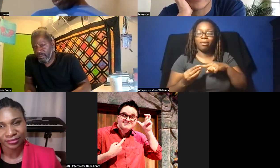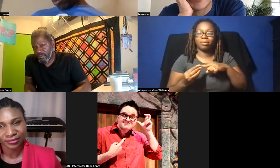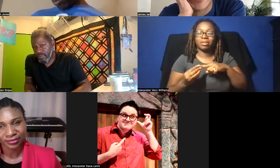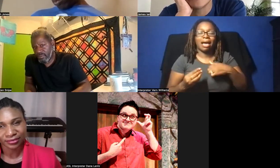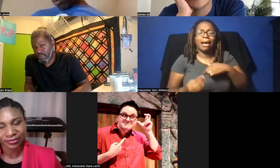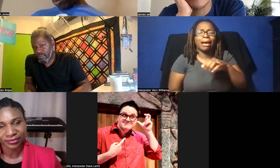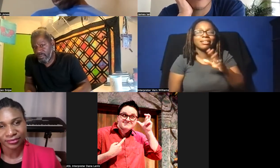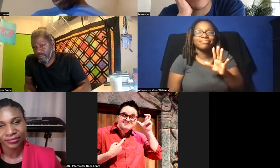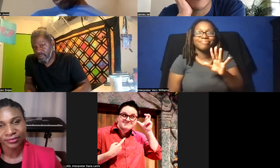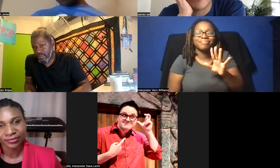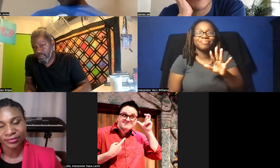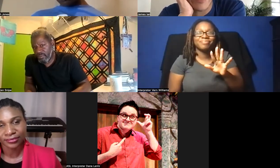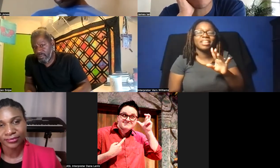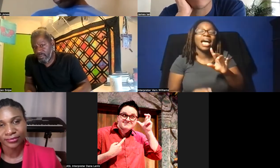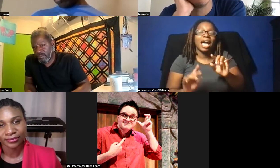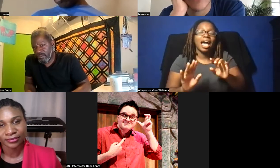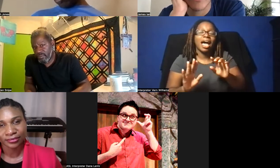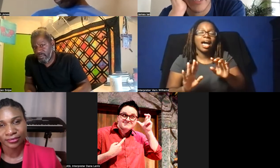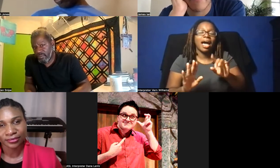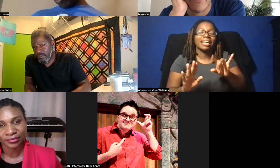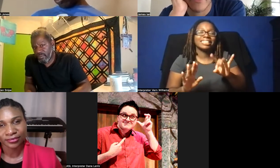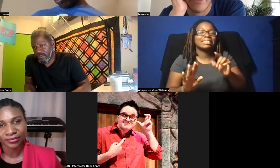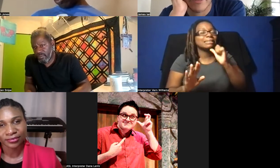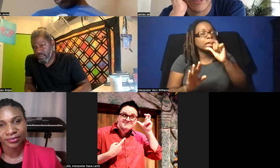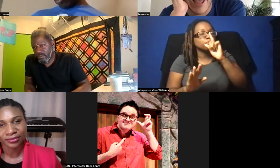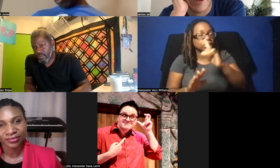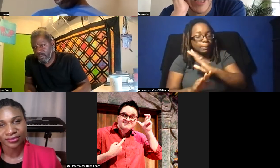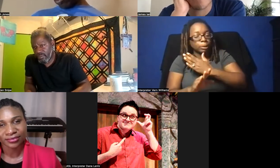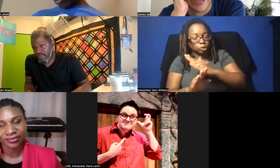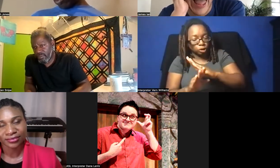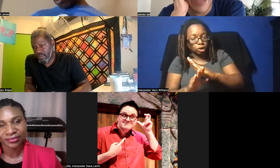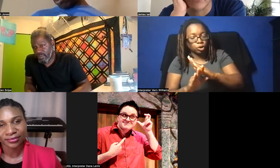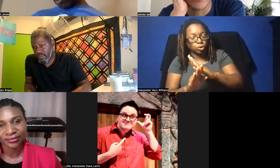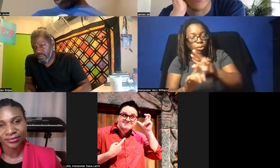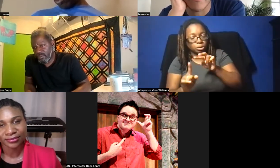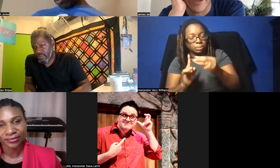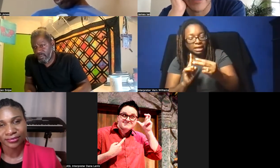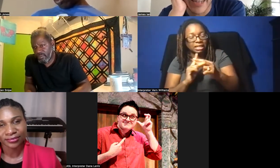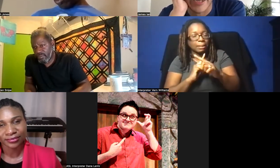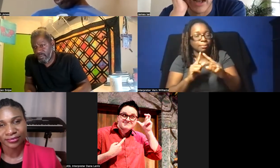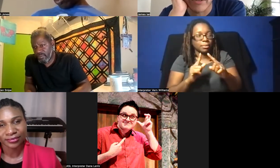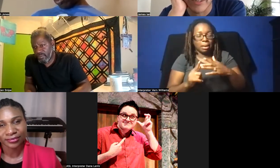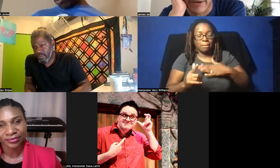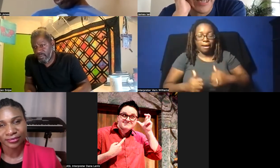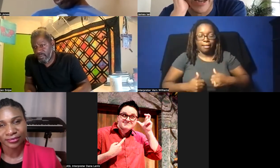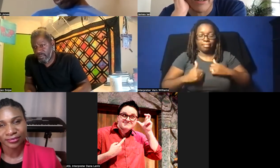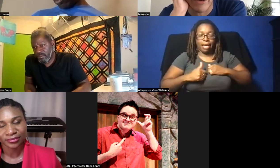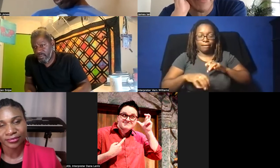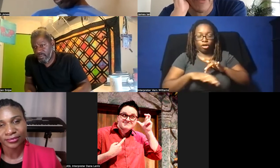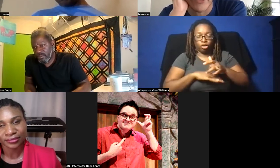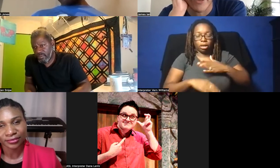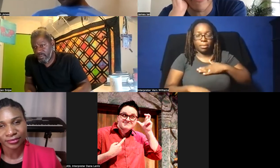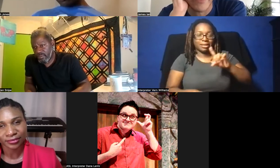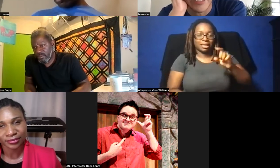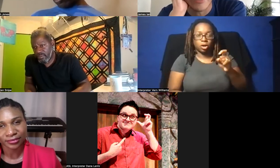really I did, not from a musical standpoint or anything like that, in my life early on in my diagnosis. I was diagnosed like right